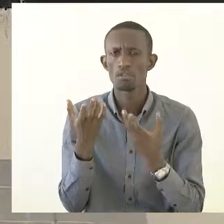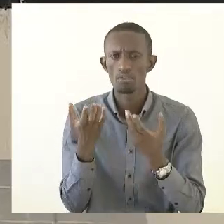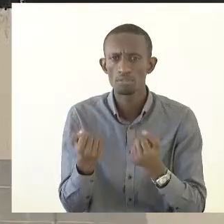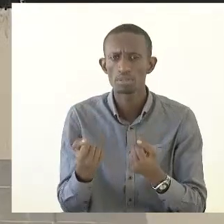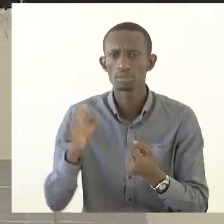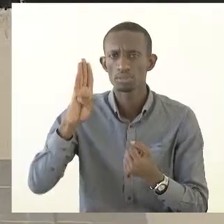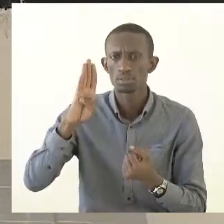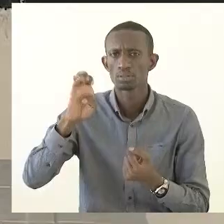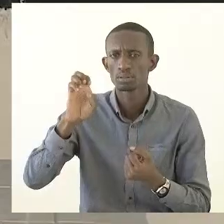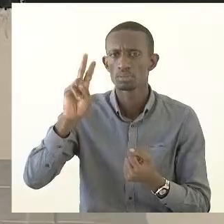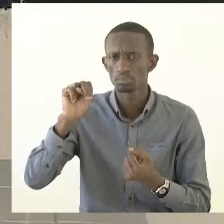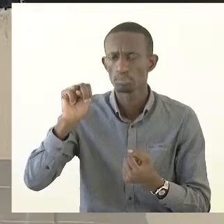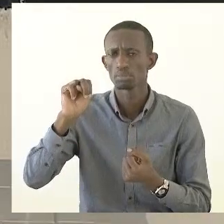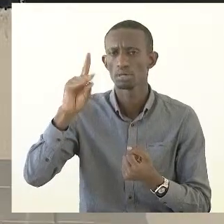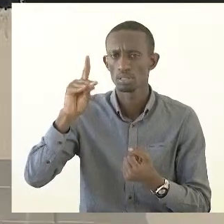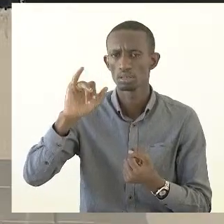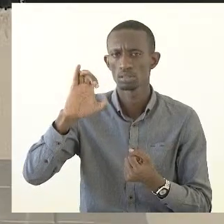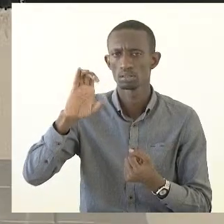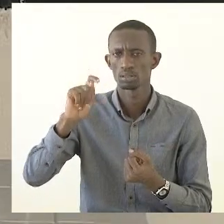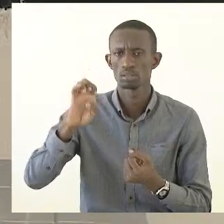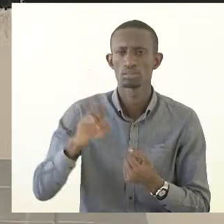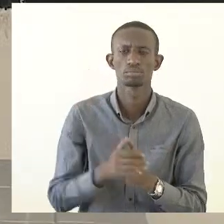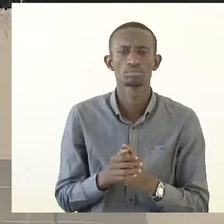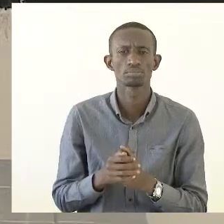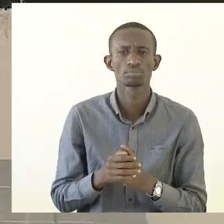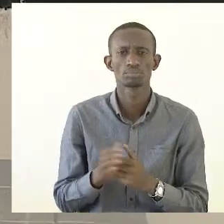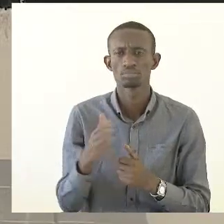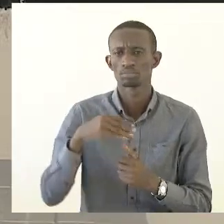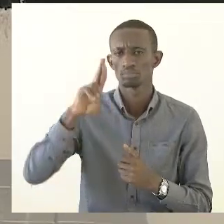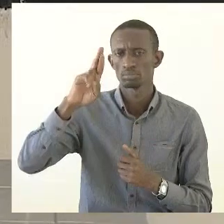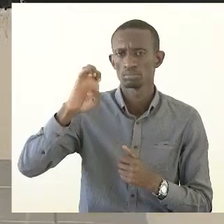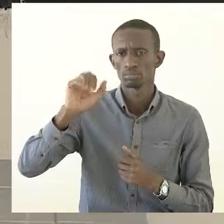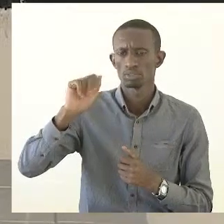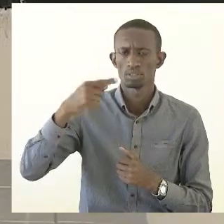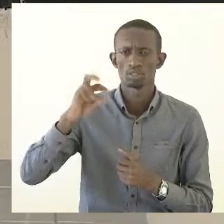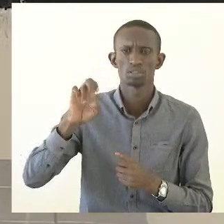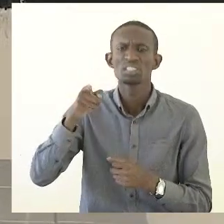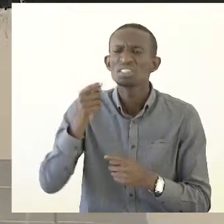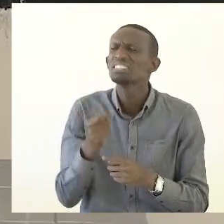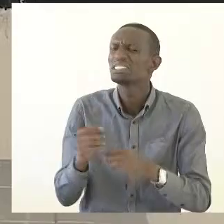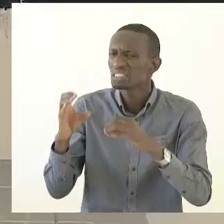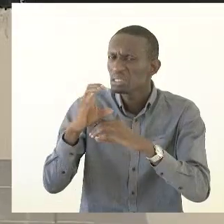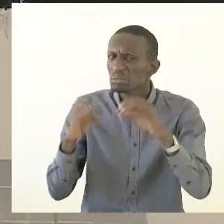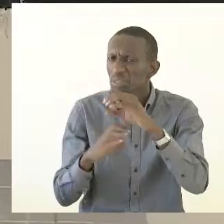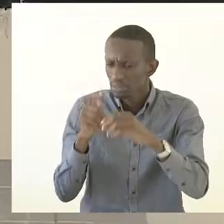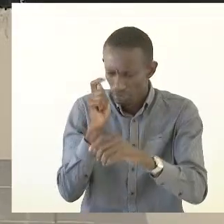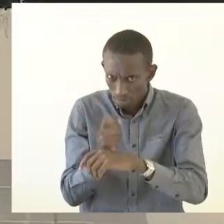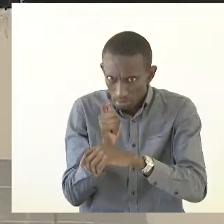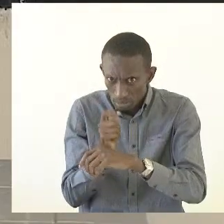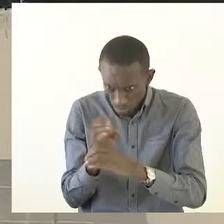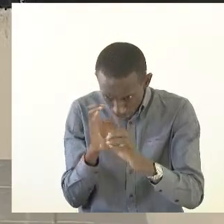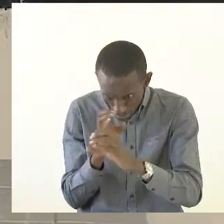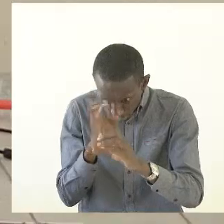Bendix reagent is the chemical test of testing the presence of glucose in the food